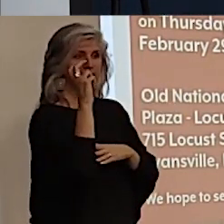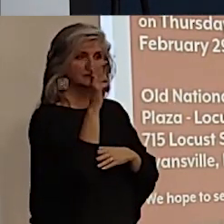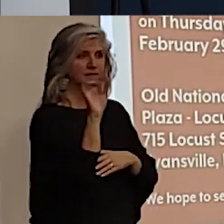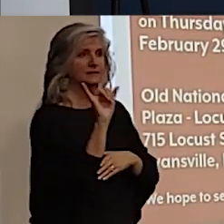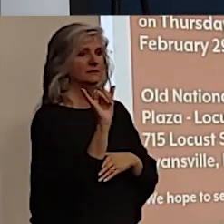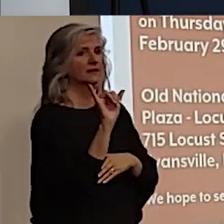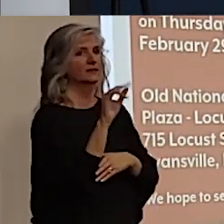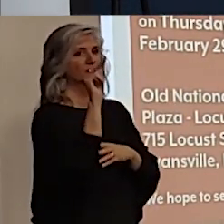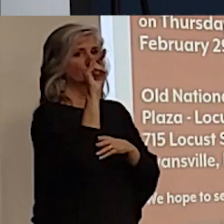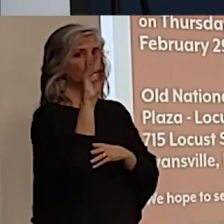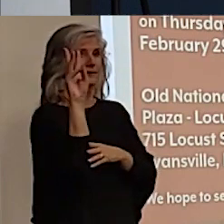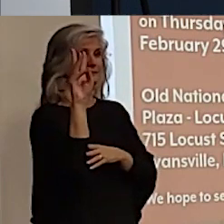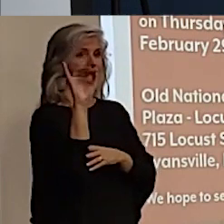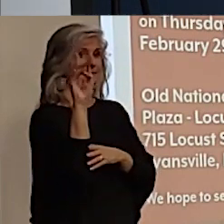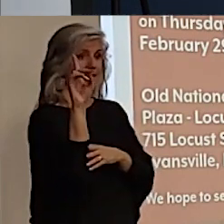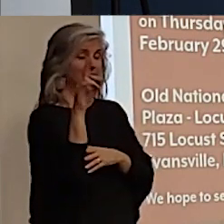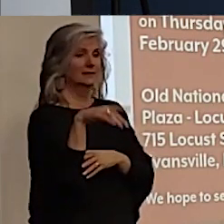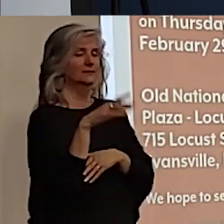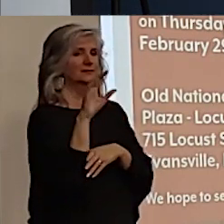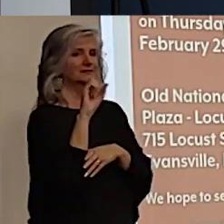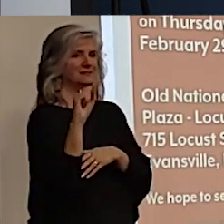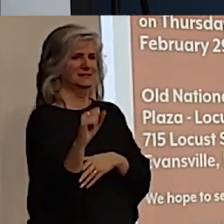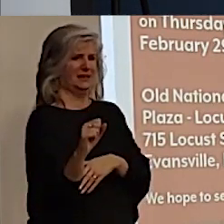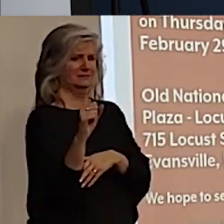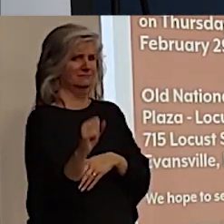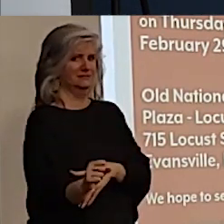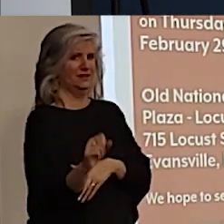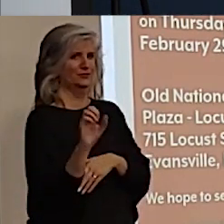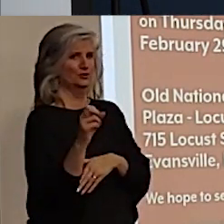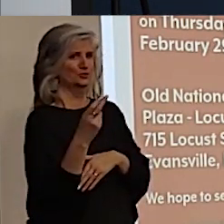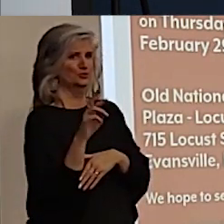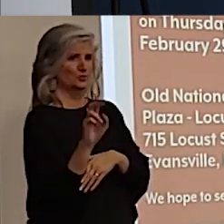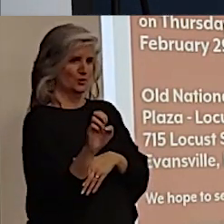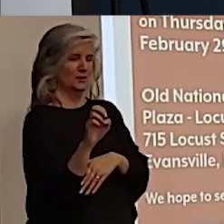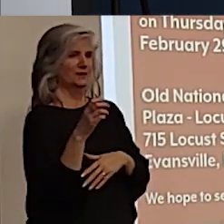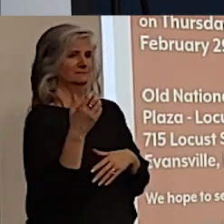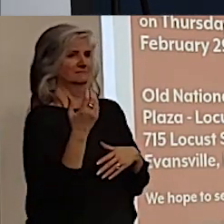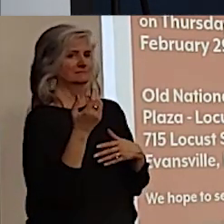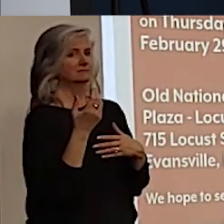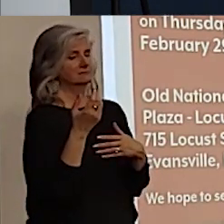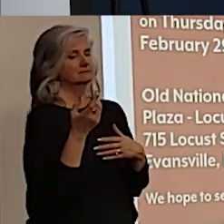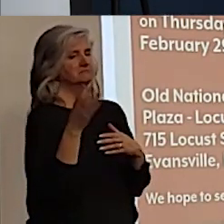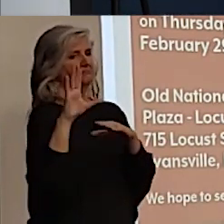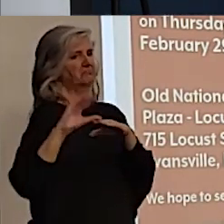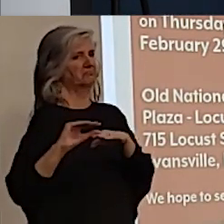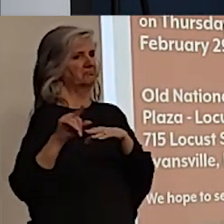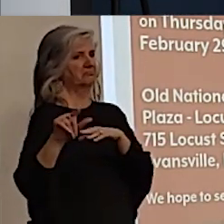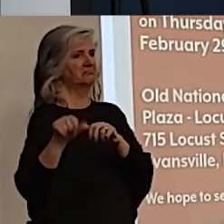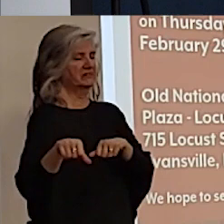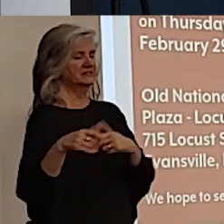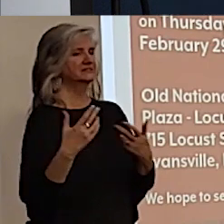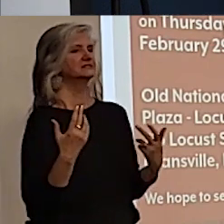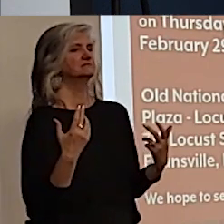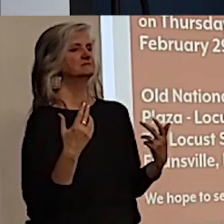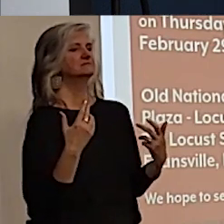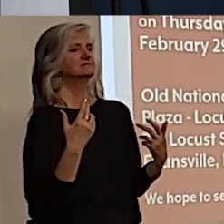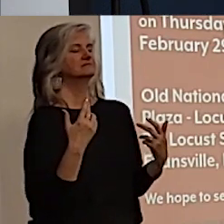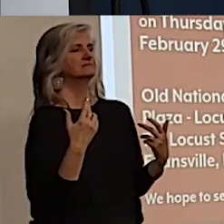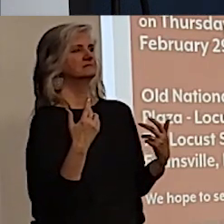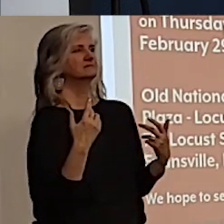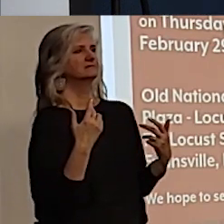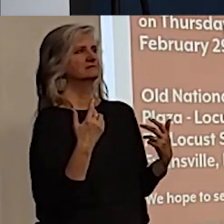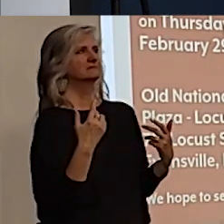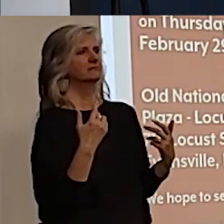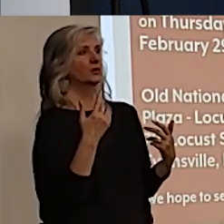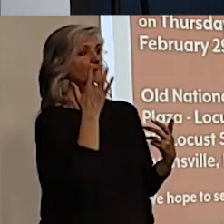like Northwest Indiana with the South Shore. They get a sort of a special deal from NIPSCO. They get lower rates, but it's in the